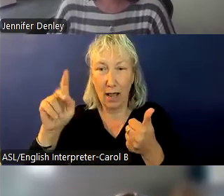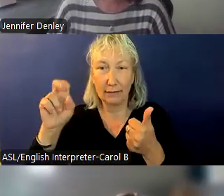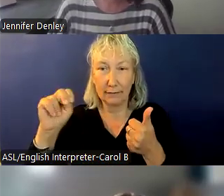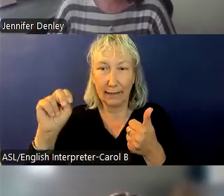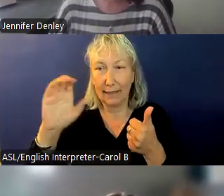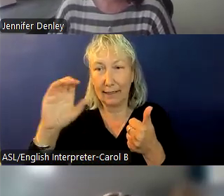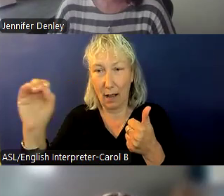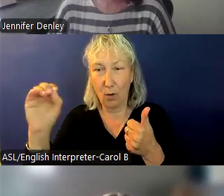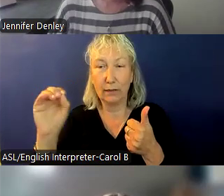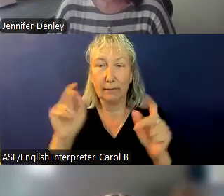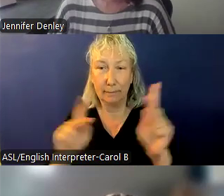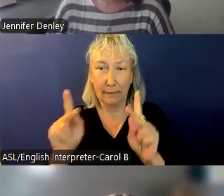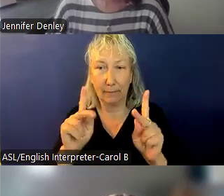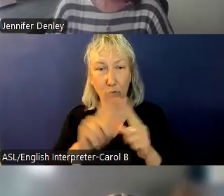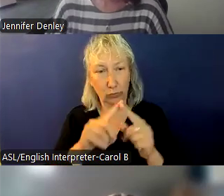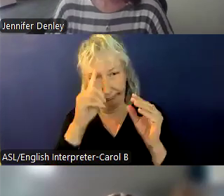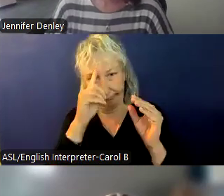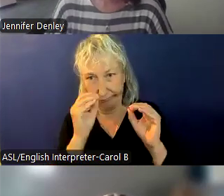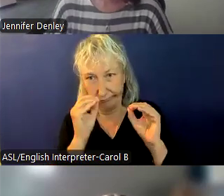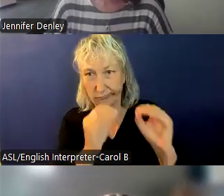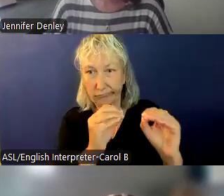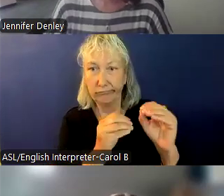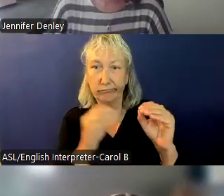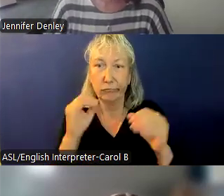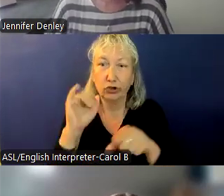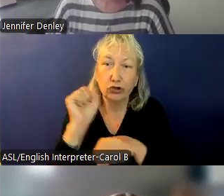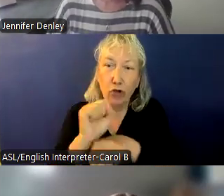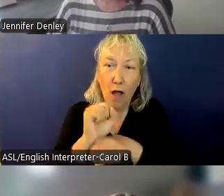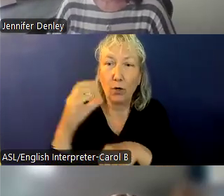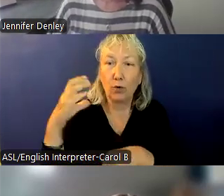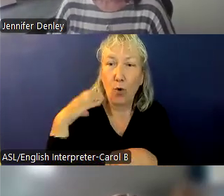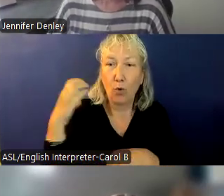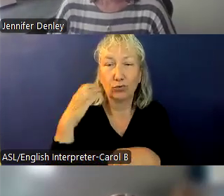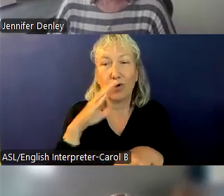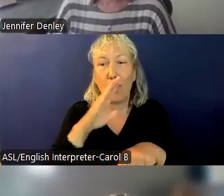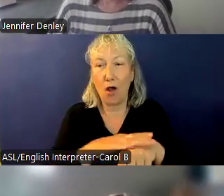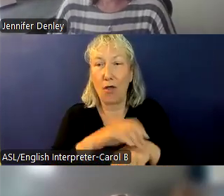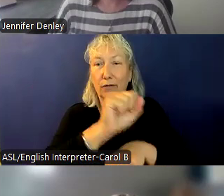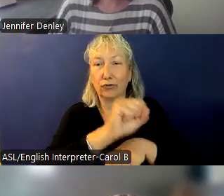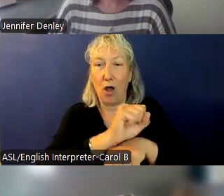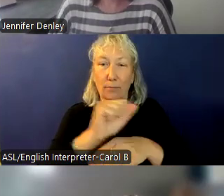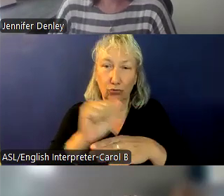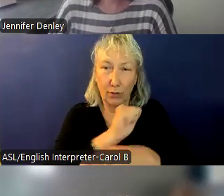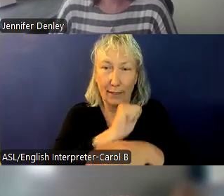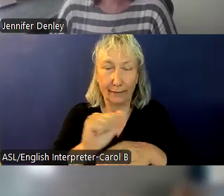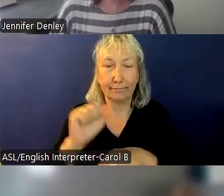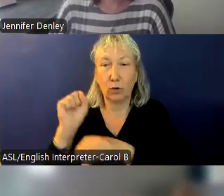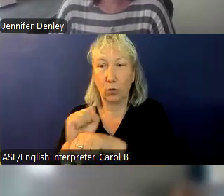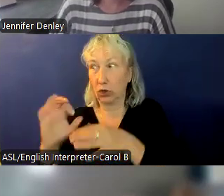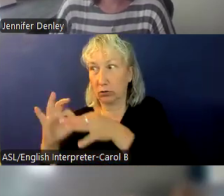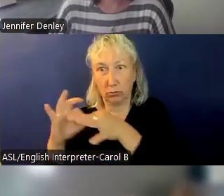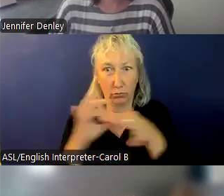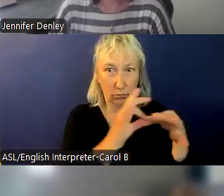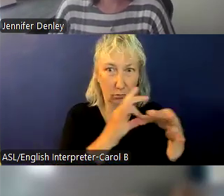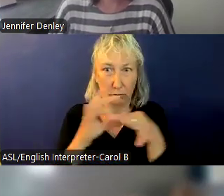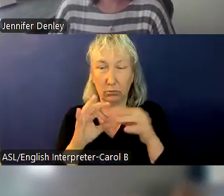on-the-job training and continuous job coaching supports as needed. We work closely with the Department of Vocational